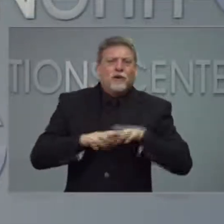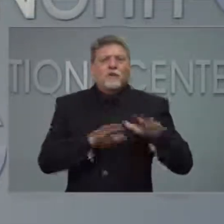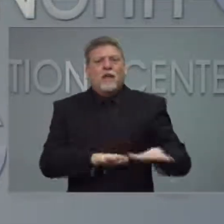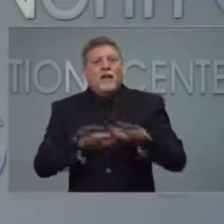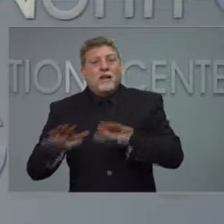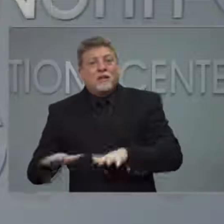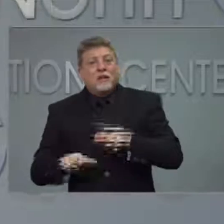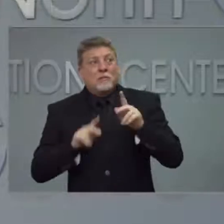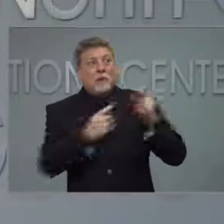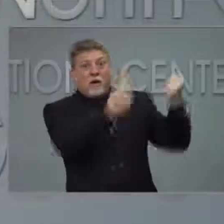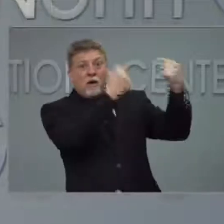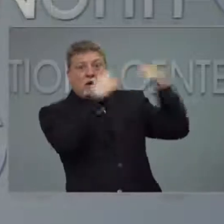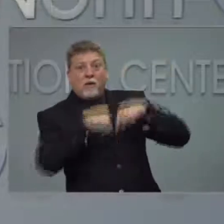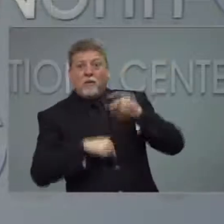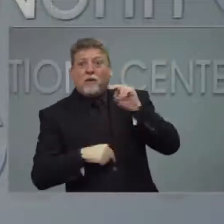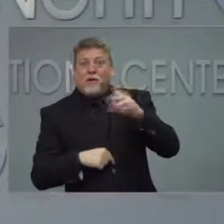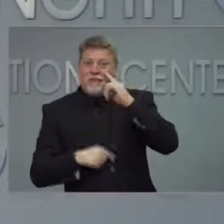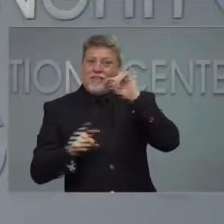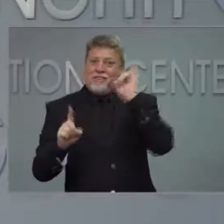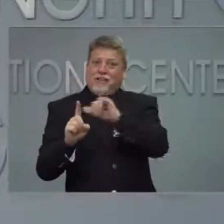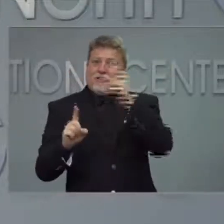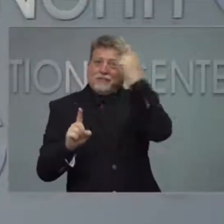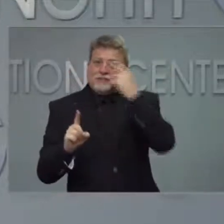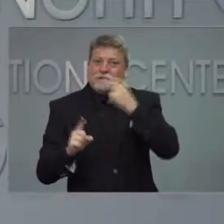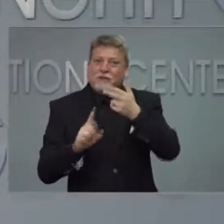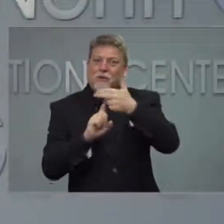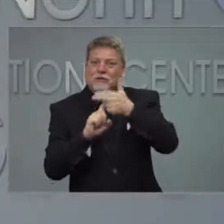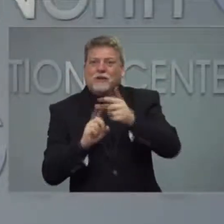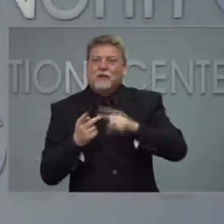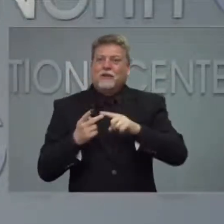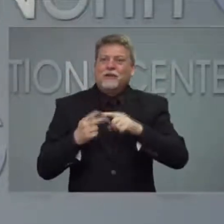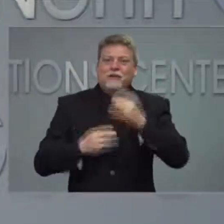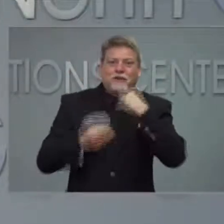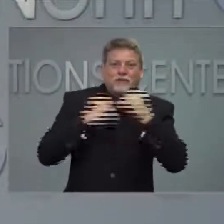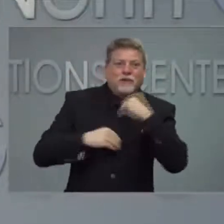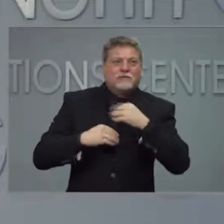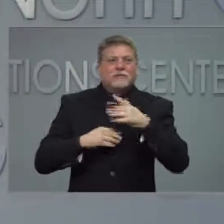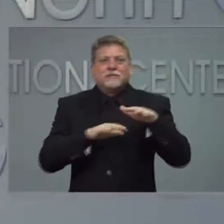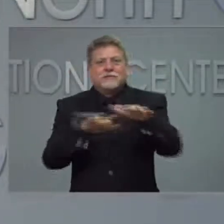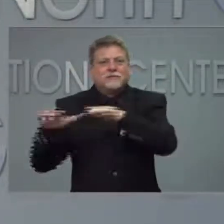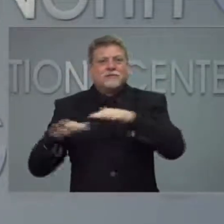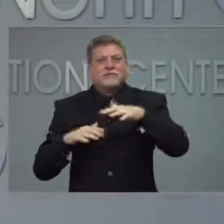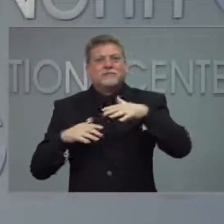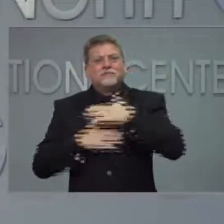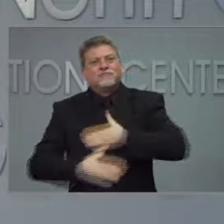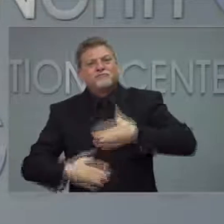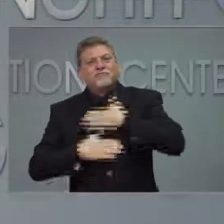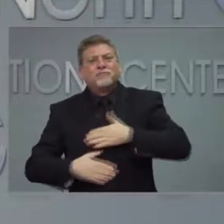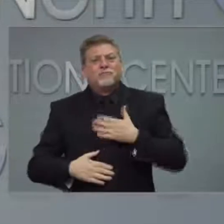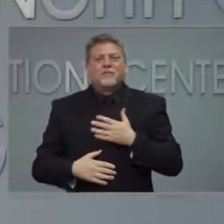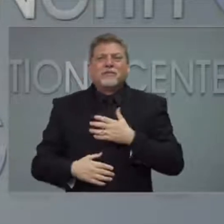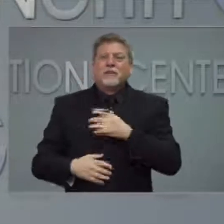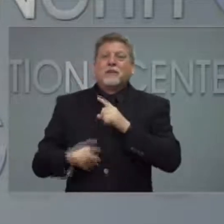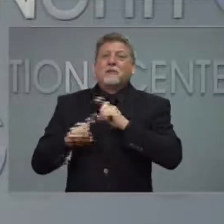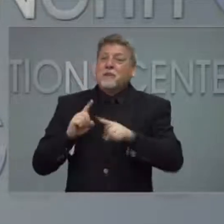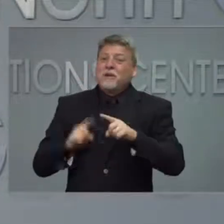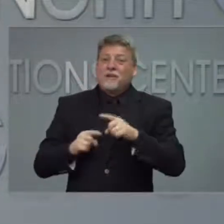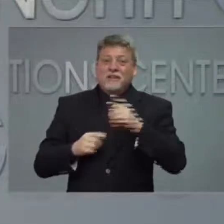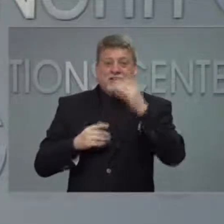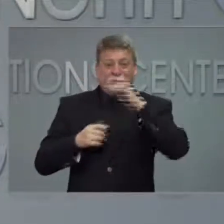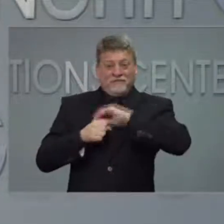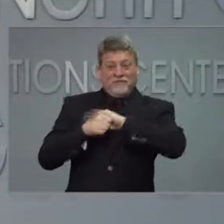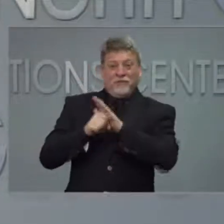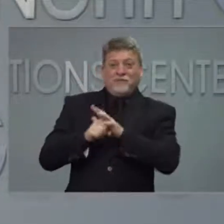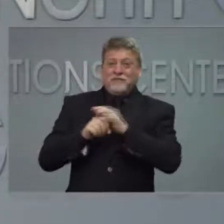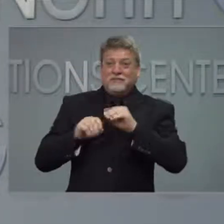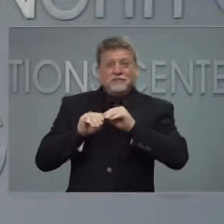of a pandemic. We still have a virus that is very contagious. So we have to do things to protect the health and safety